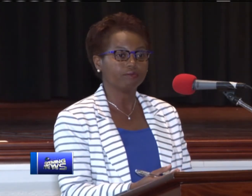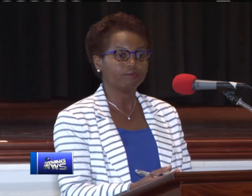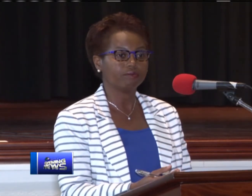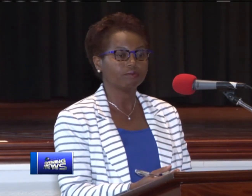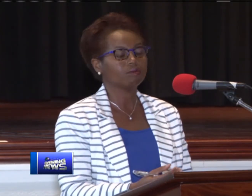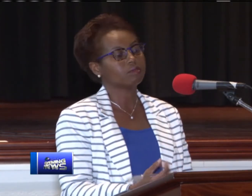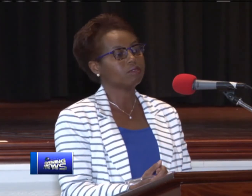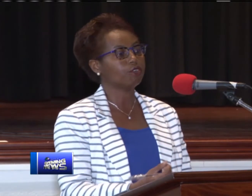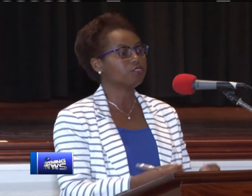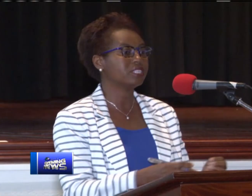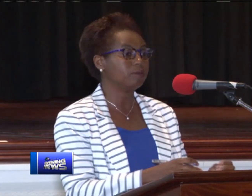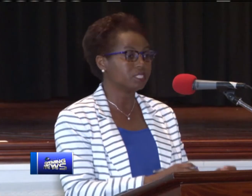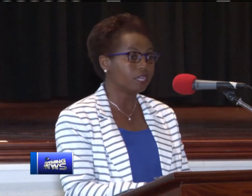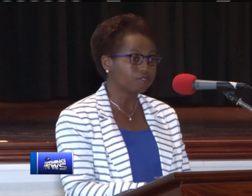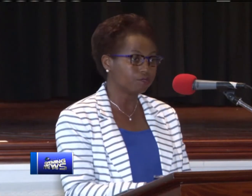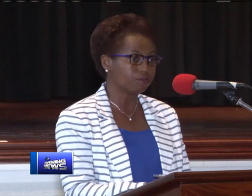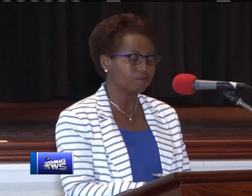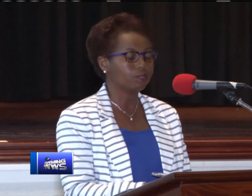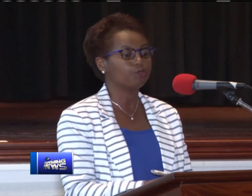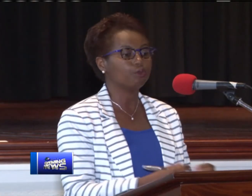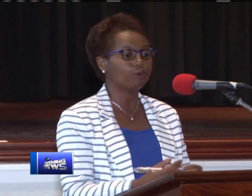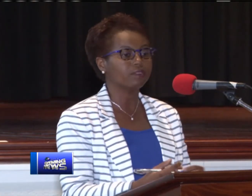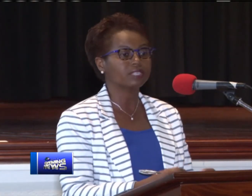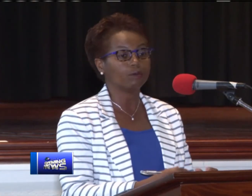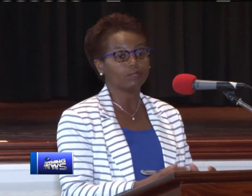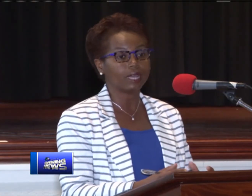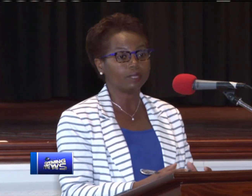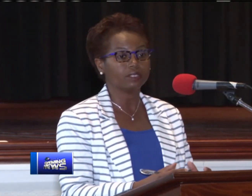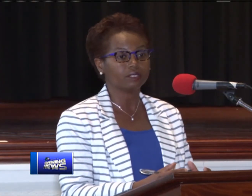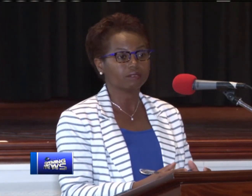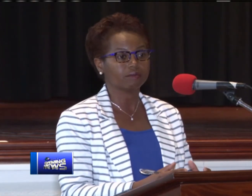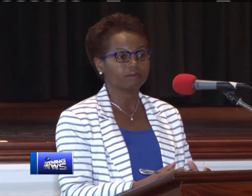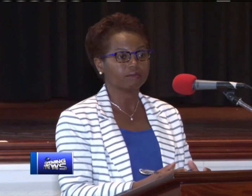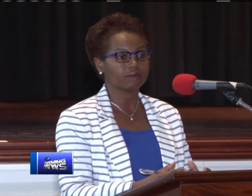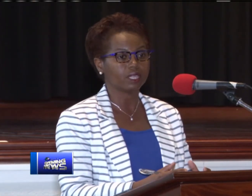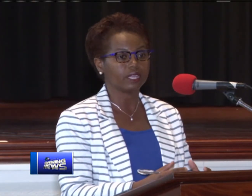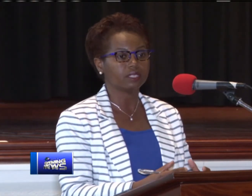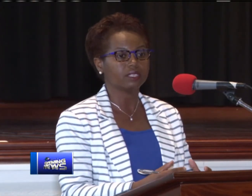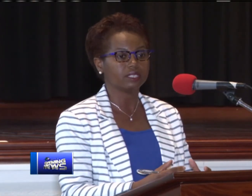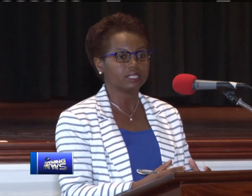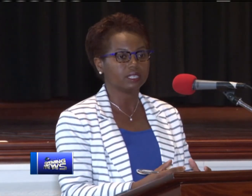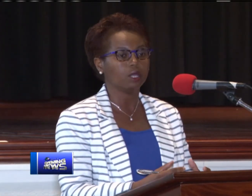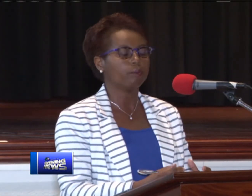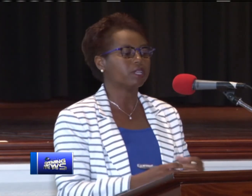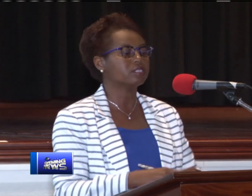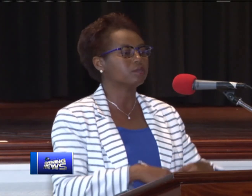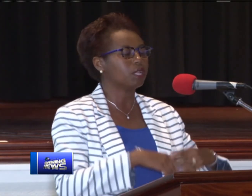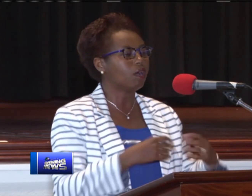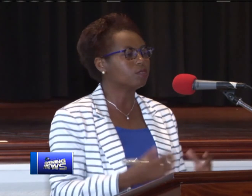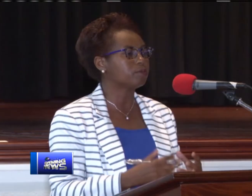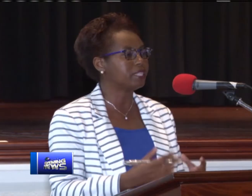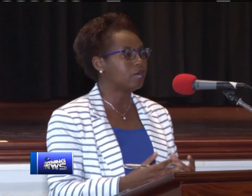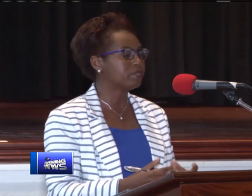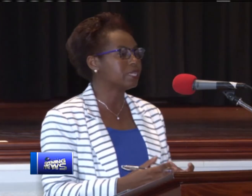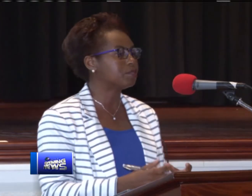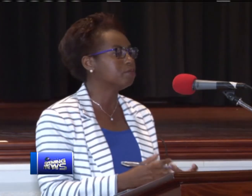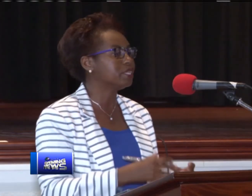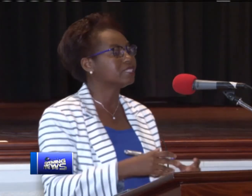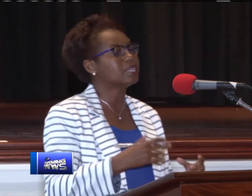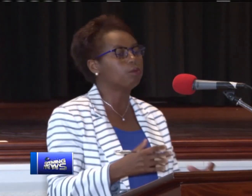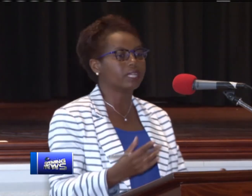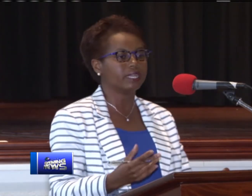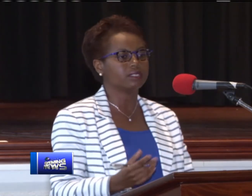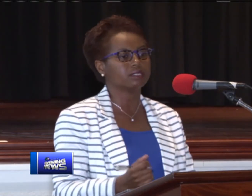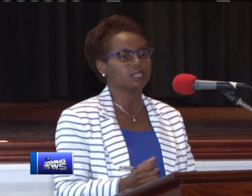true or your claim is not true, you both come out damaged. The likelihood is there. Because there will always be that perception